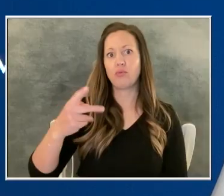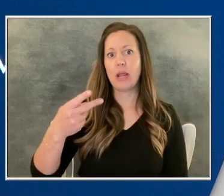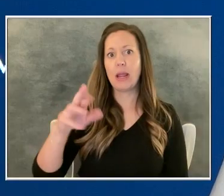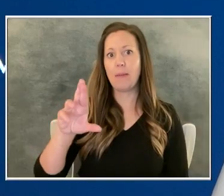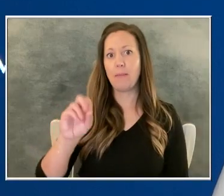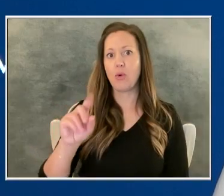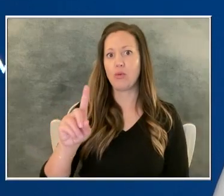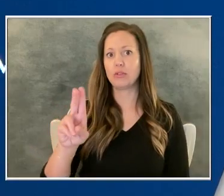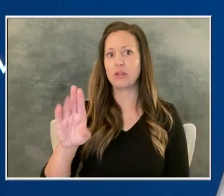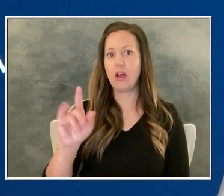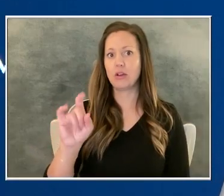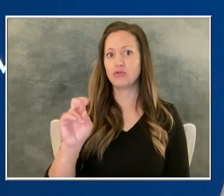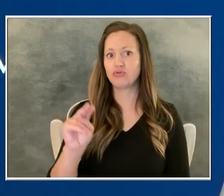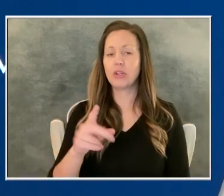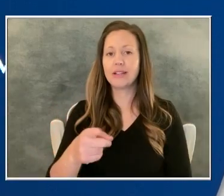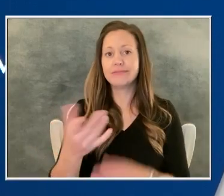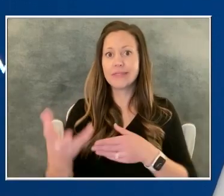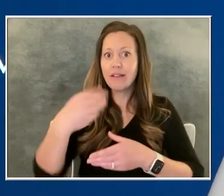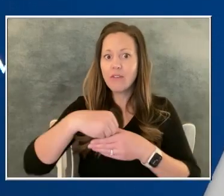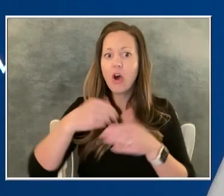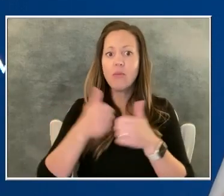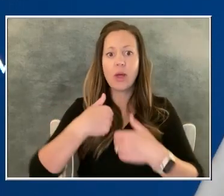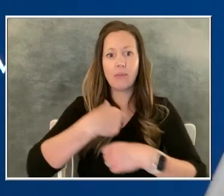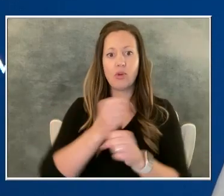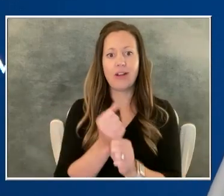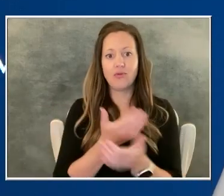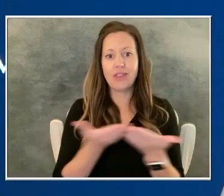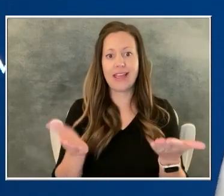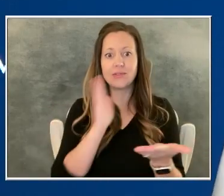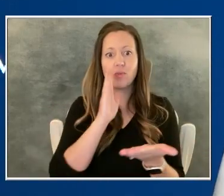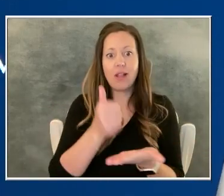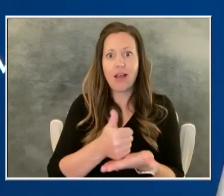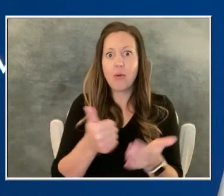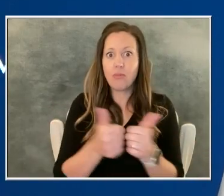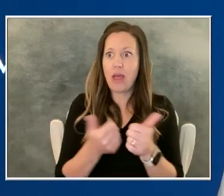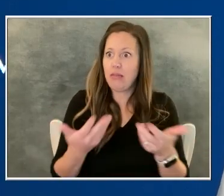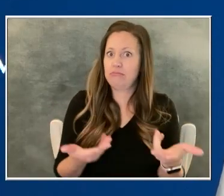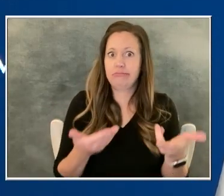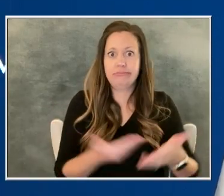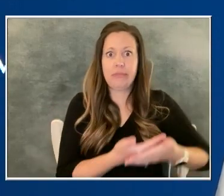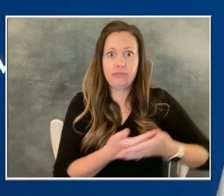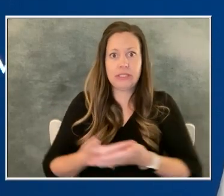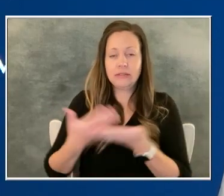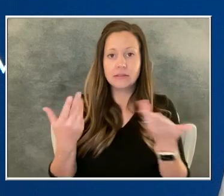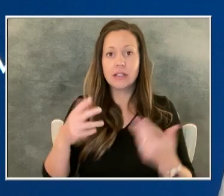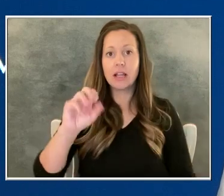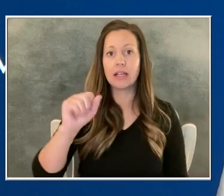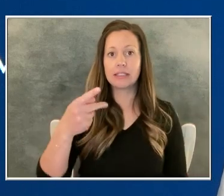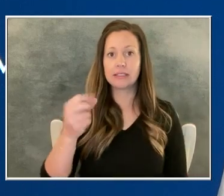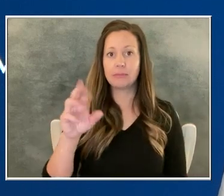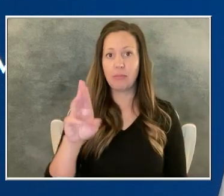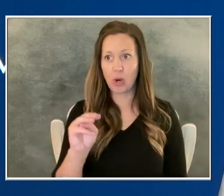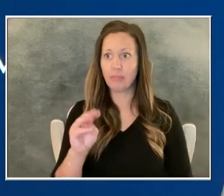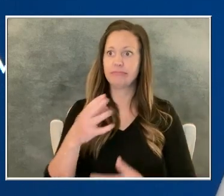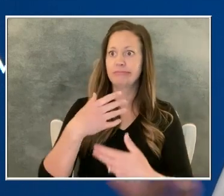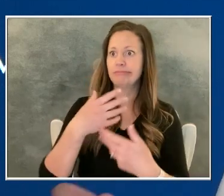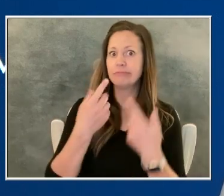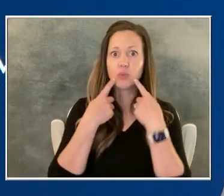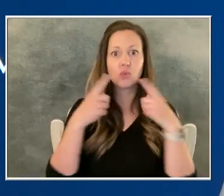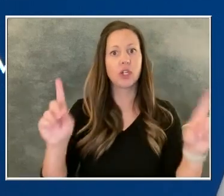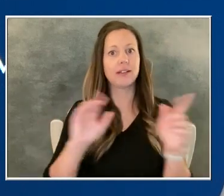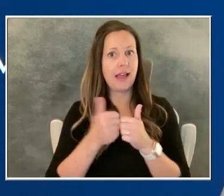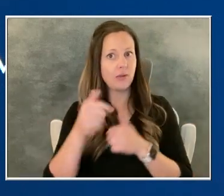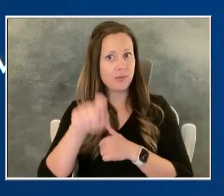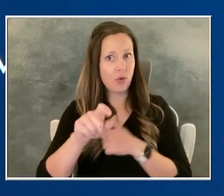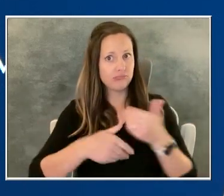It's involved in production of things that help with, again, reproduction, with making sperm work the way it's supposed to. That's what